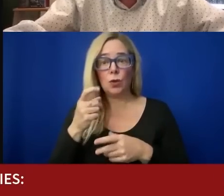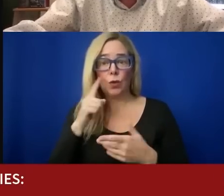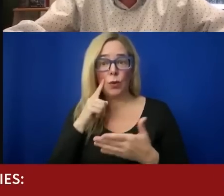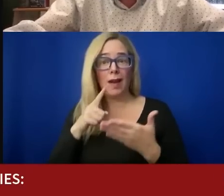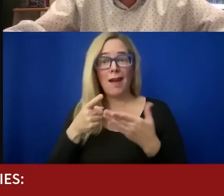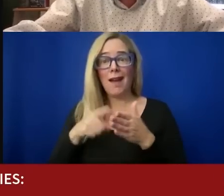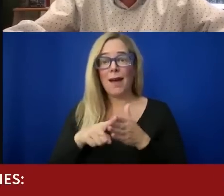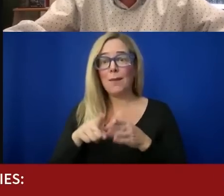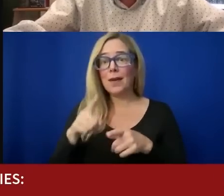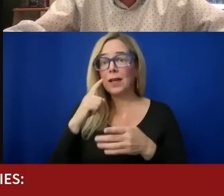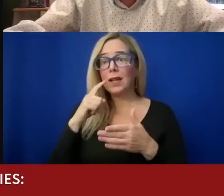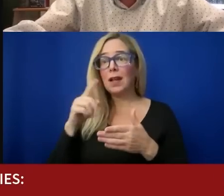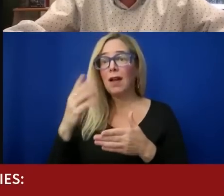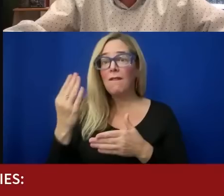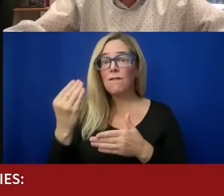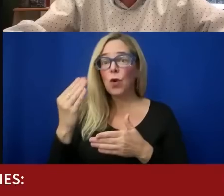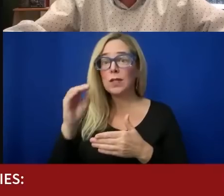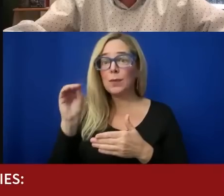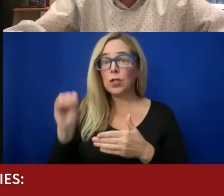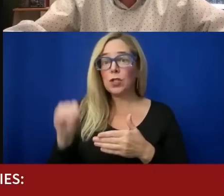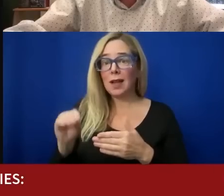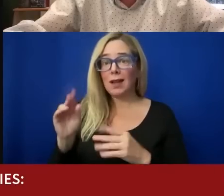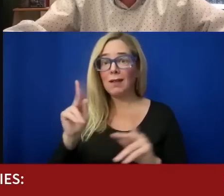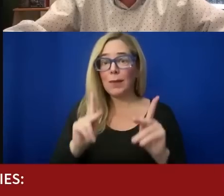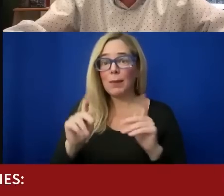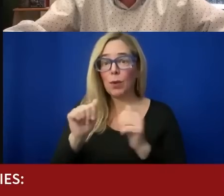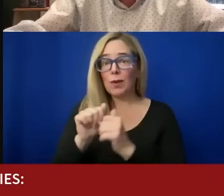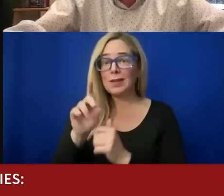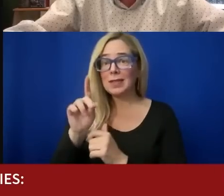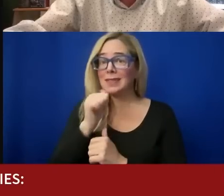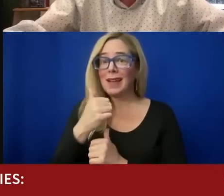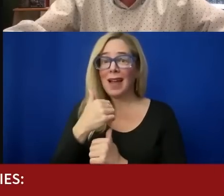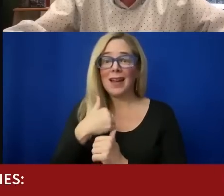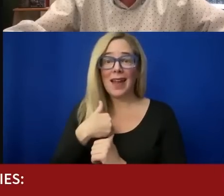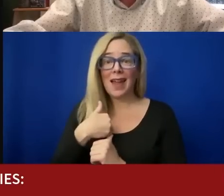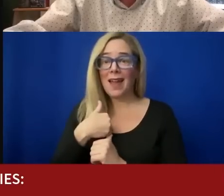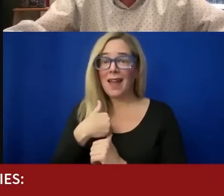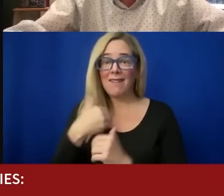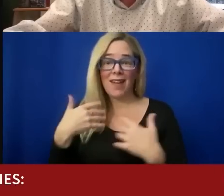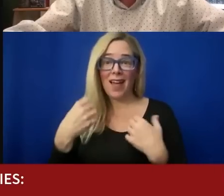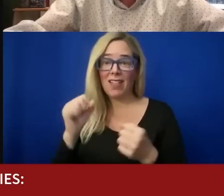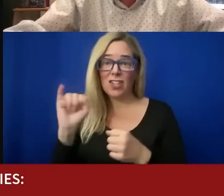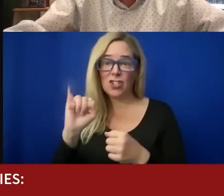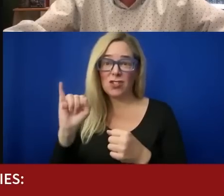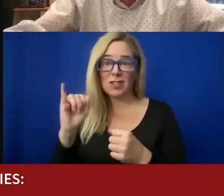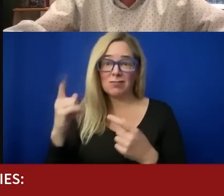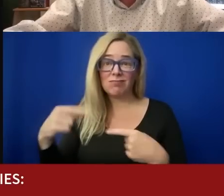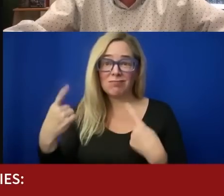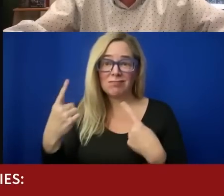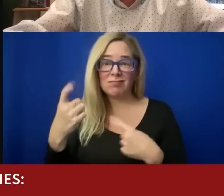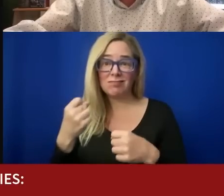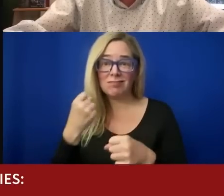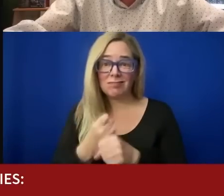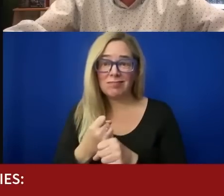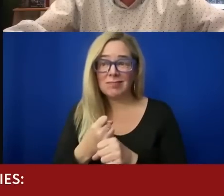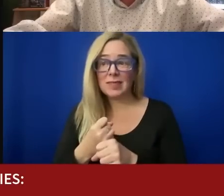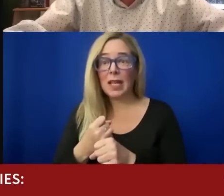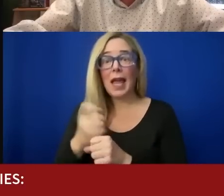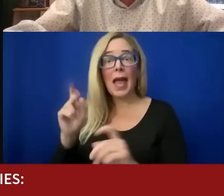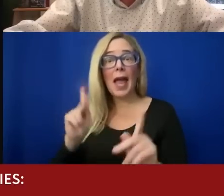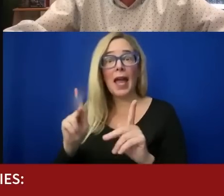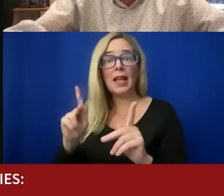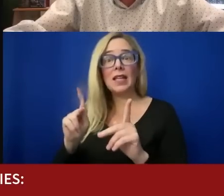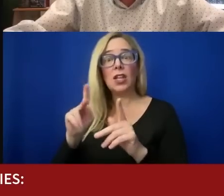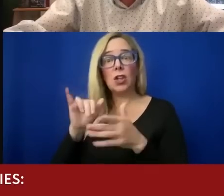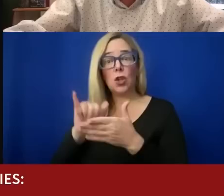people with disabilities did not have health insurance in the past 12 months. Those with disabilities are also about 3 times more likely to